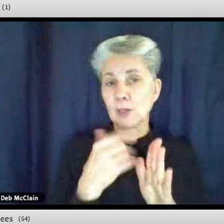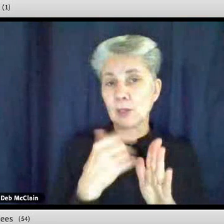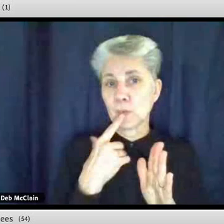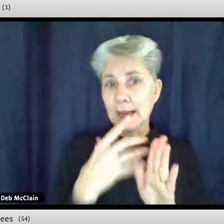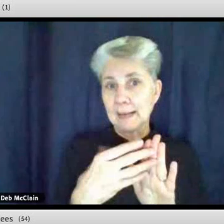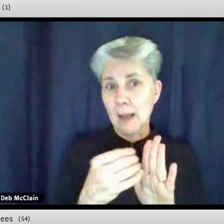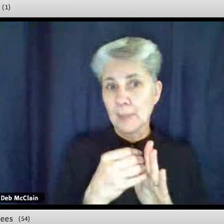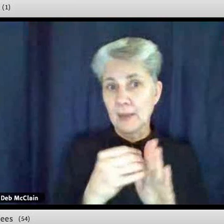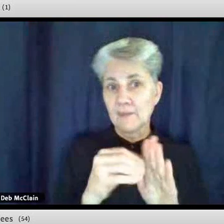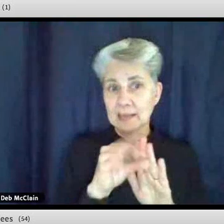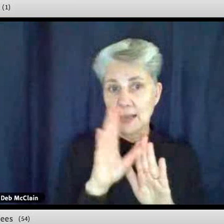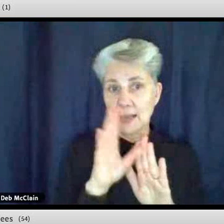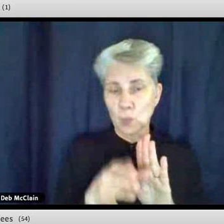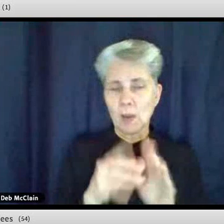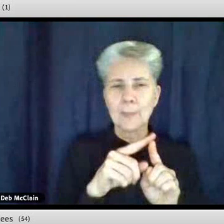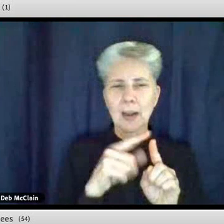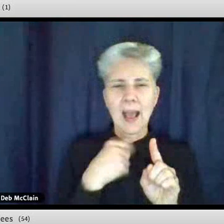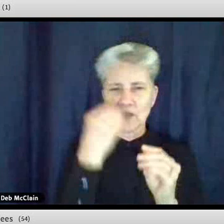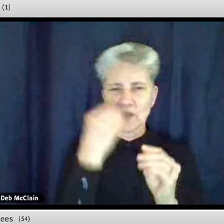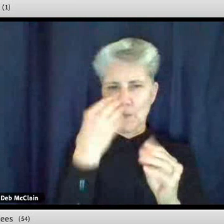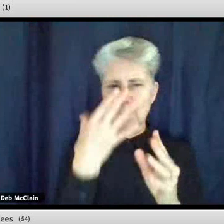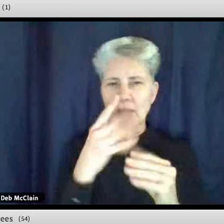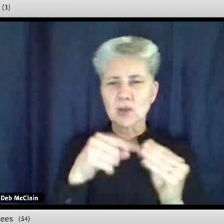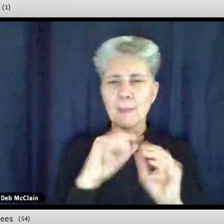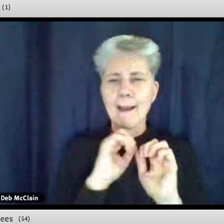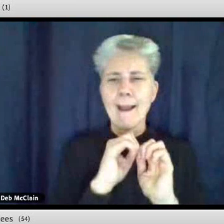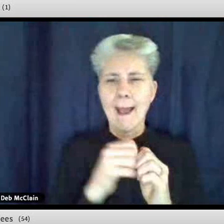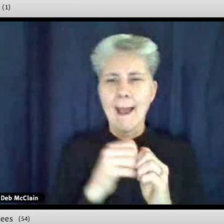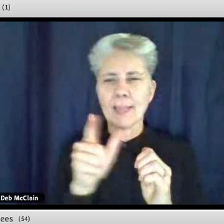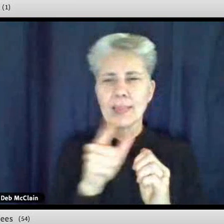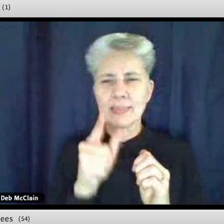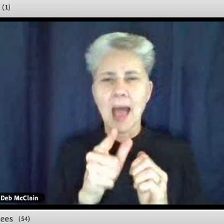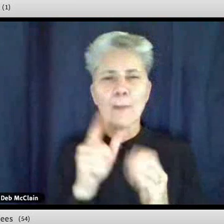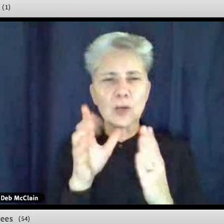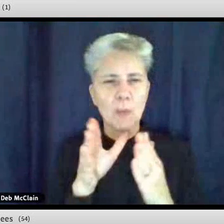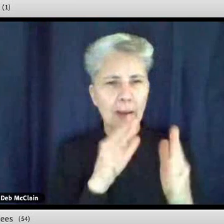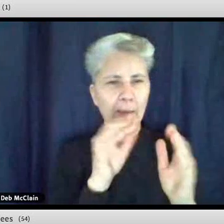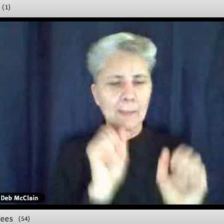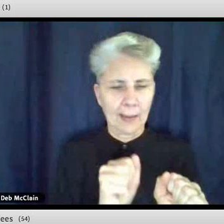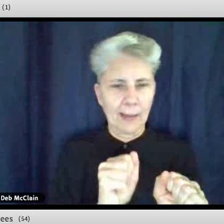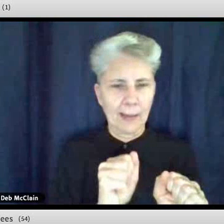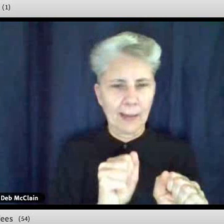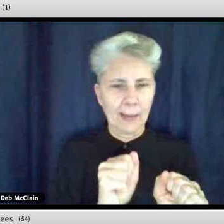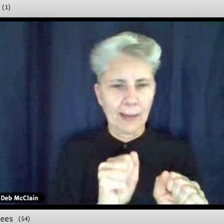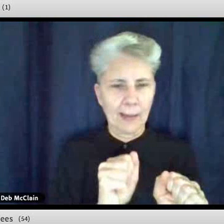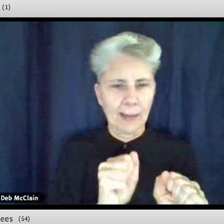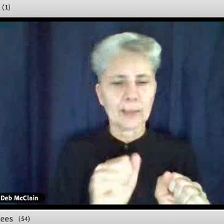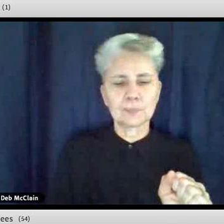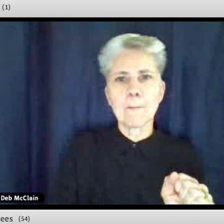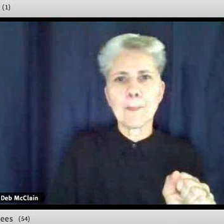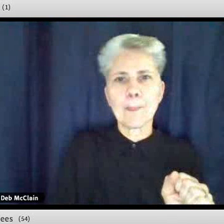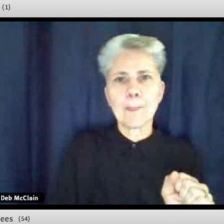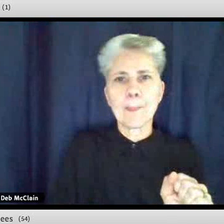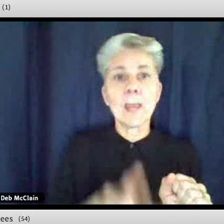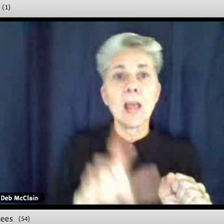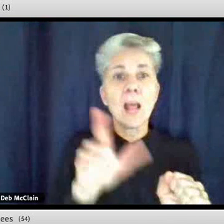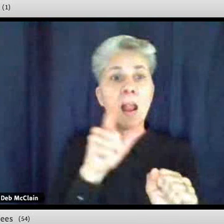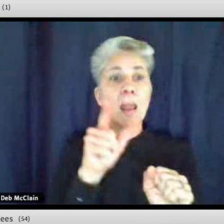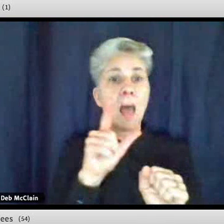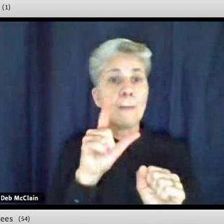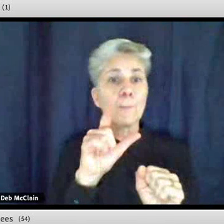to in the next 10 minutes. So just go through these really quickly. Again, you'll get a copy of the slides, but I've got some information about how libraries